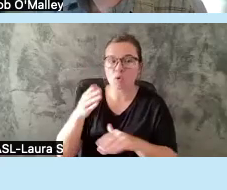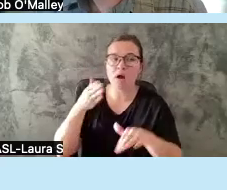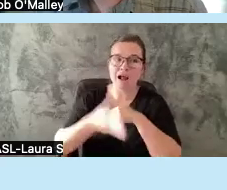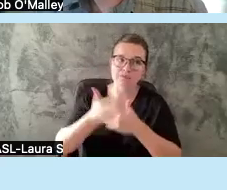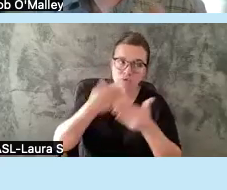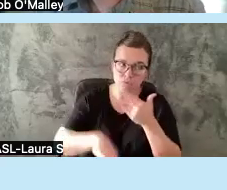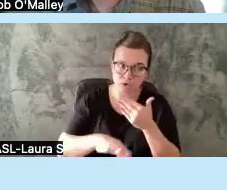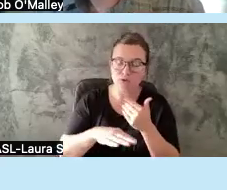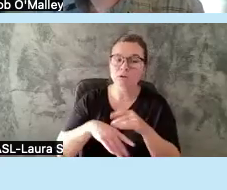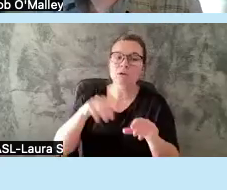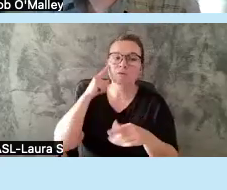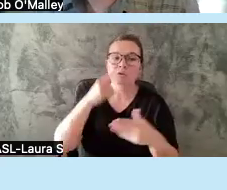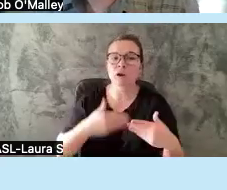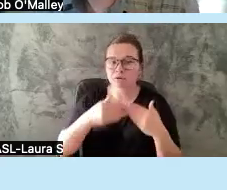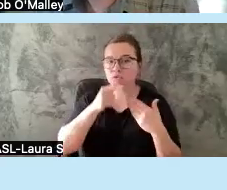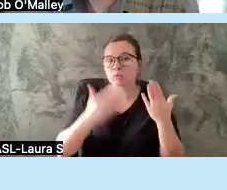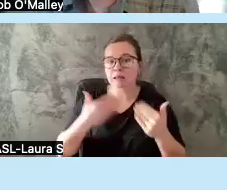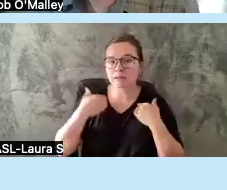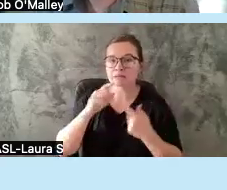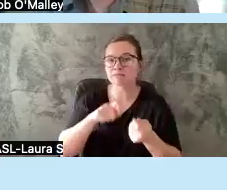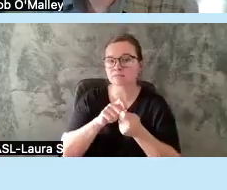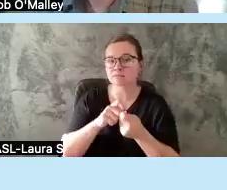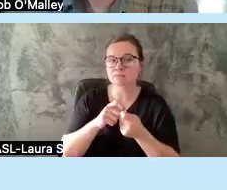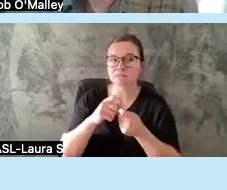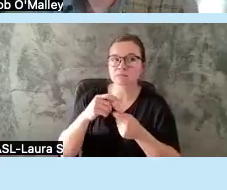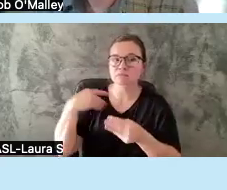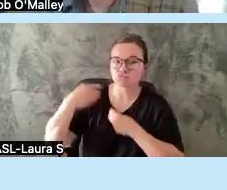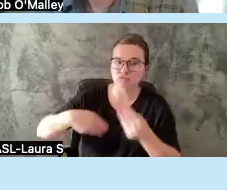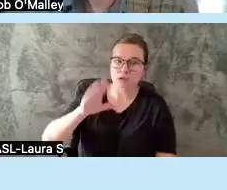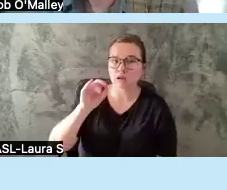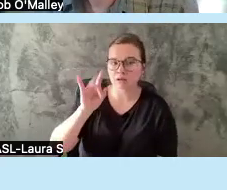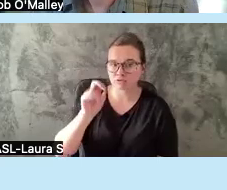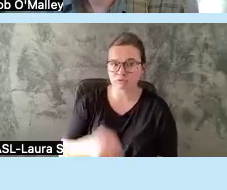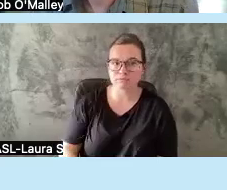for infants who may have particular genetic conditions.